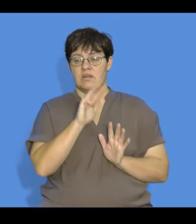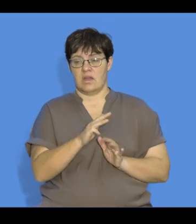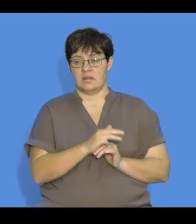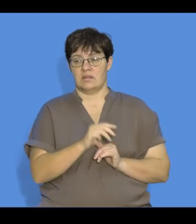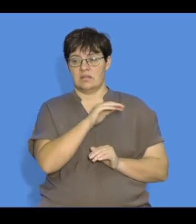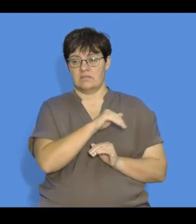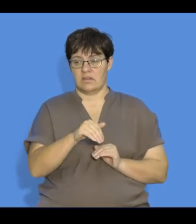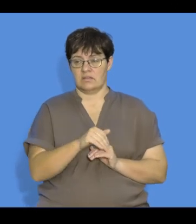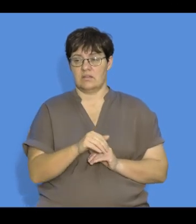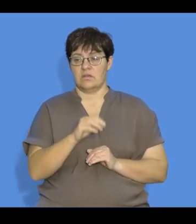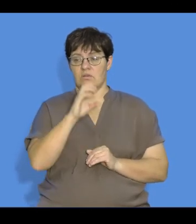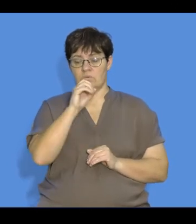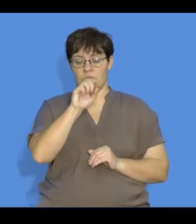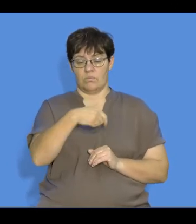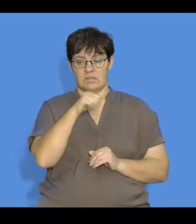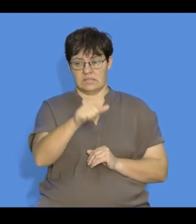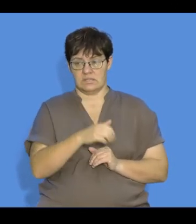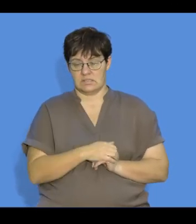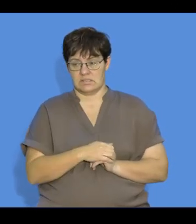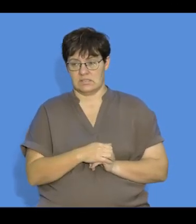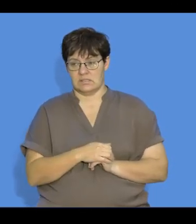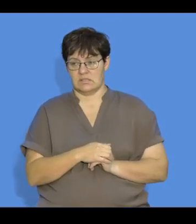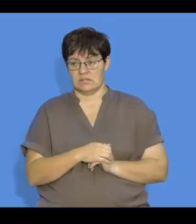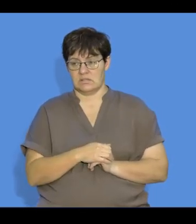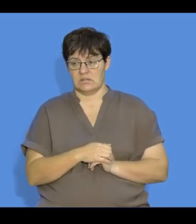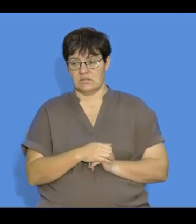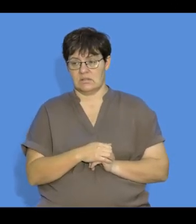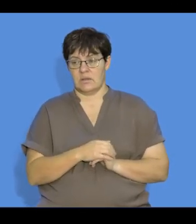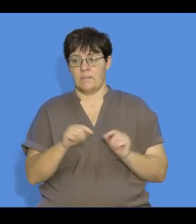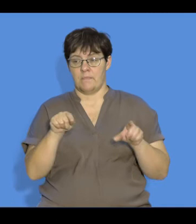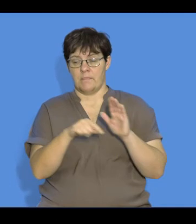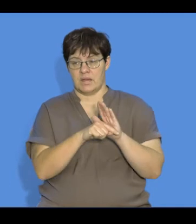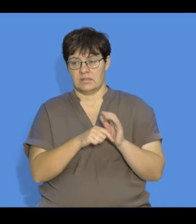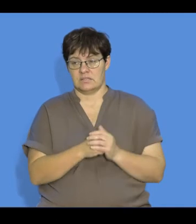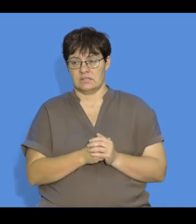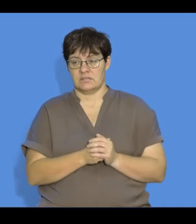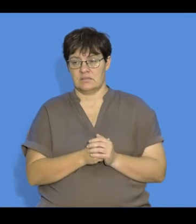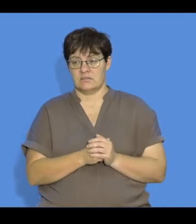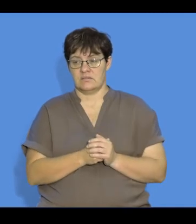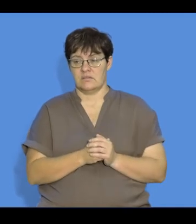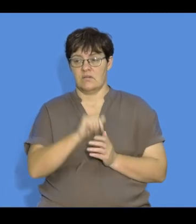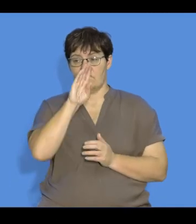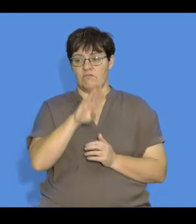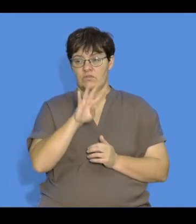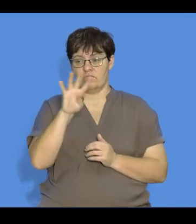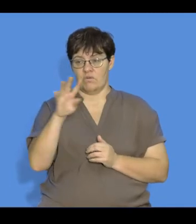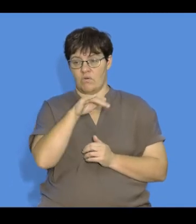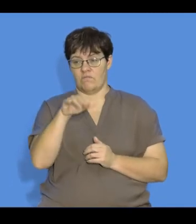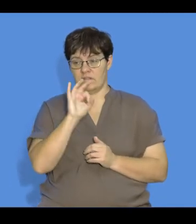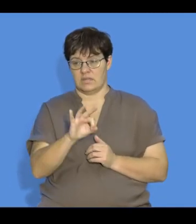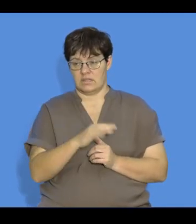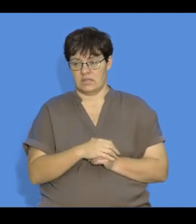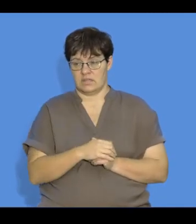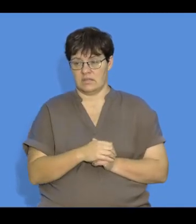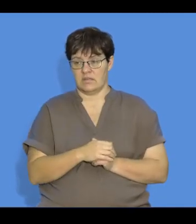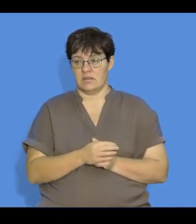by 0.6, okay, minus, okay, if we transpose that 44 over 3, it